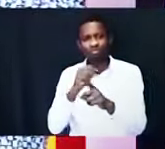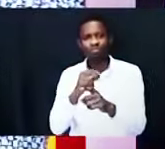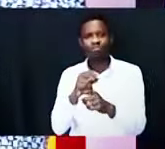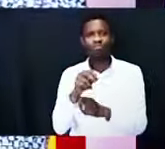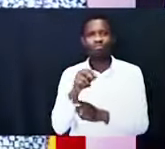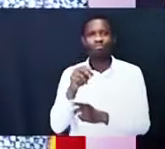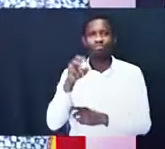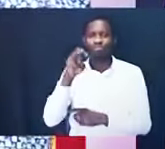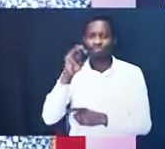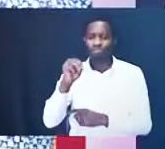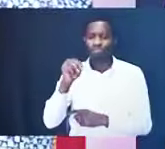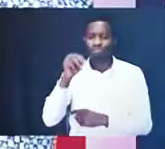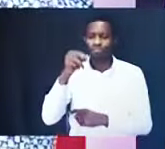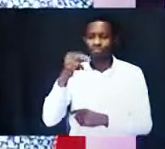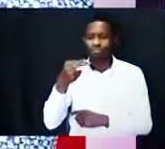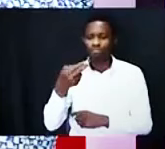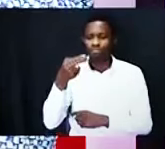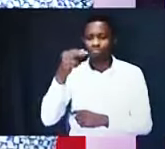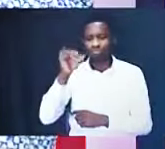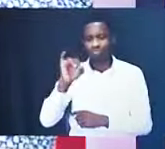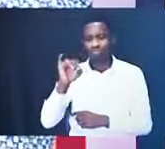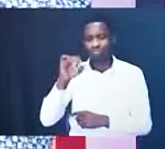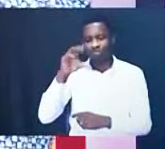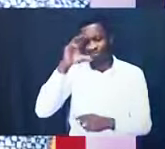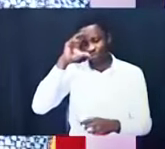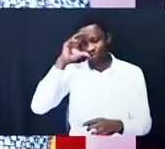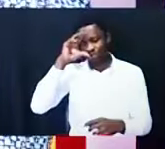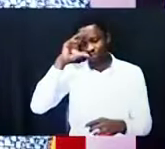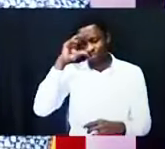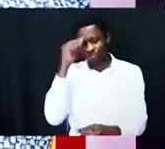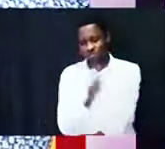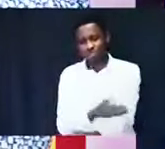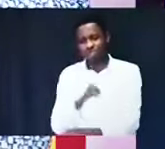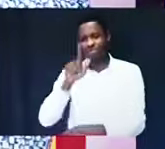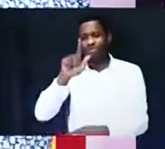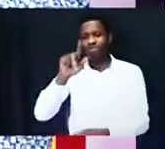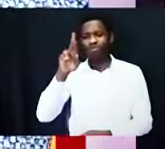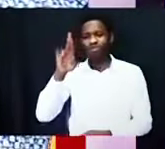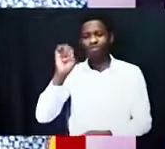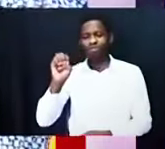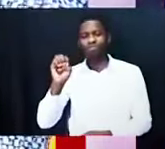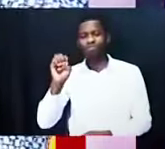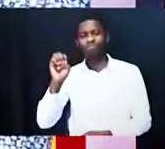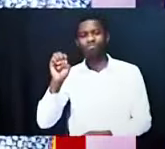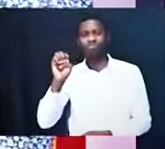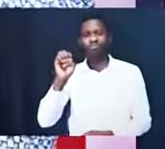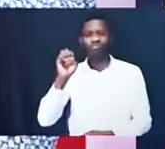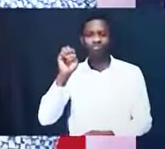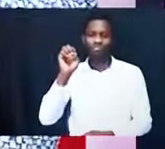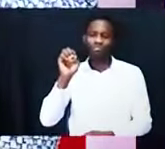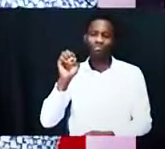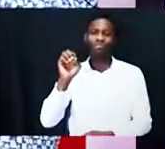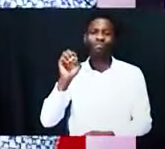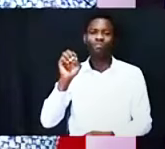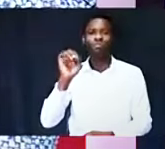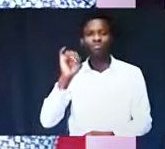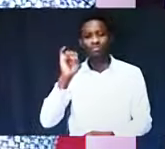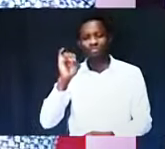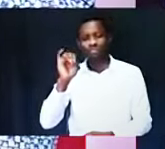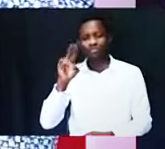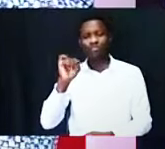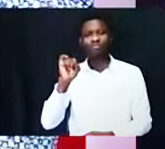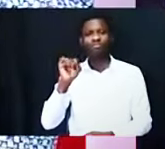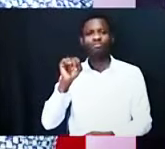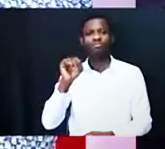Mahir, son of Levi, the son of Israel, and Sherebiah's sons